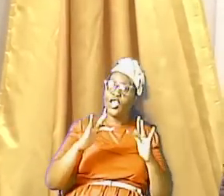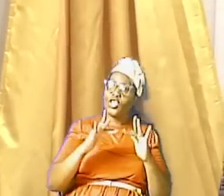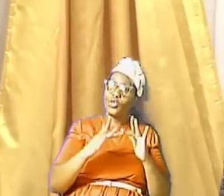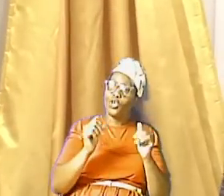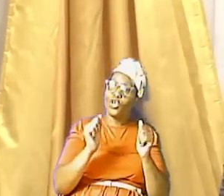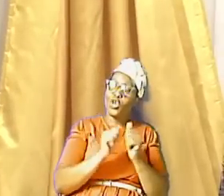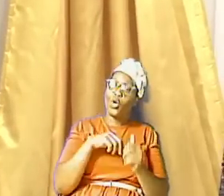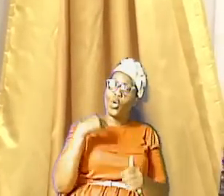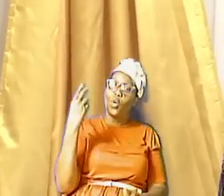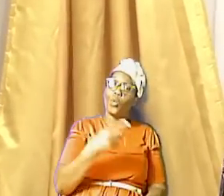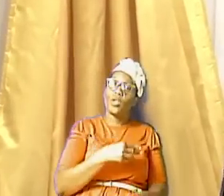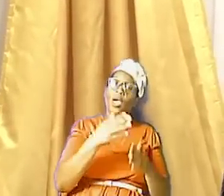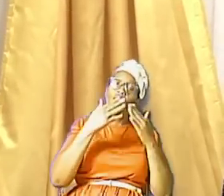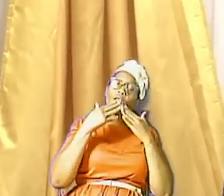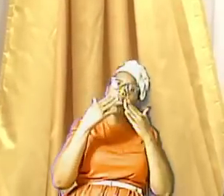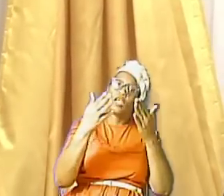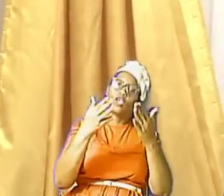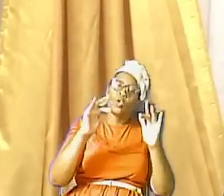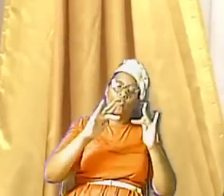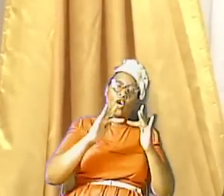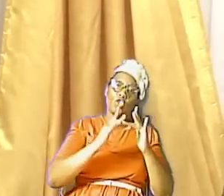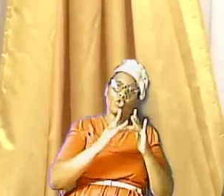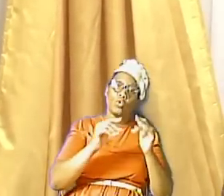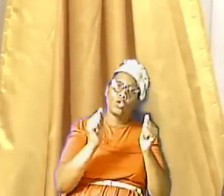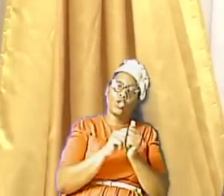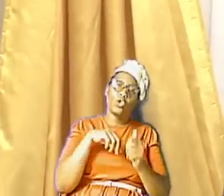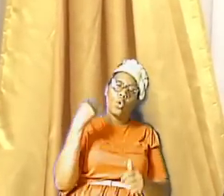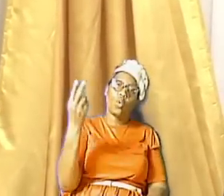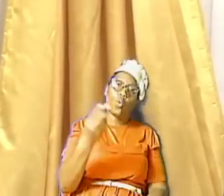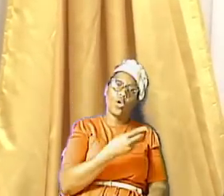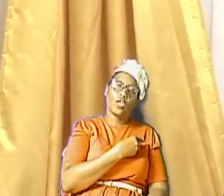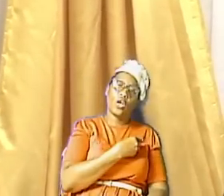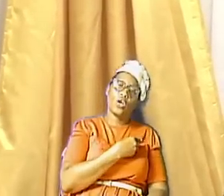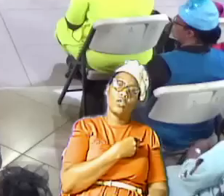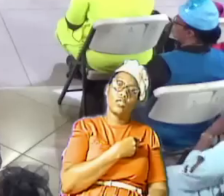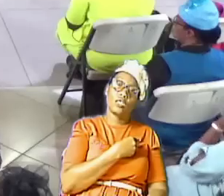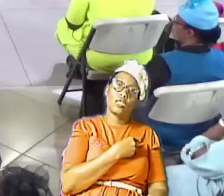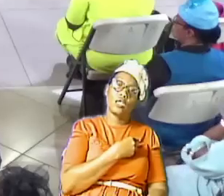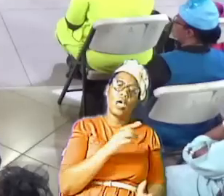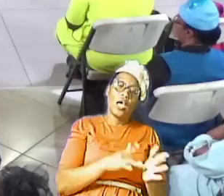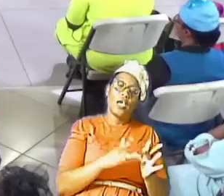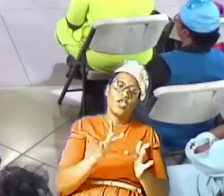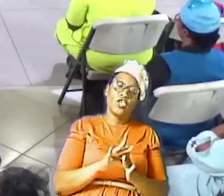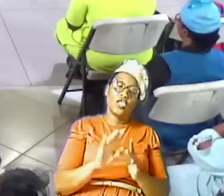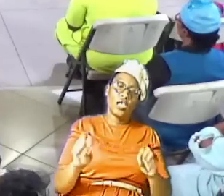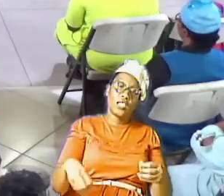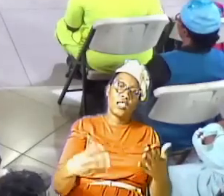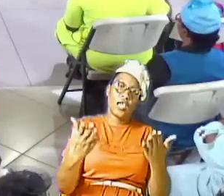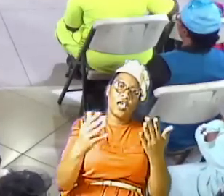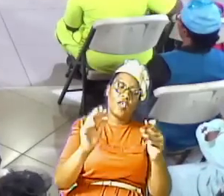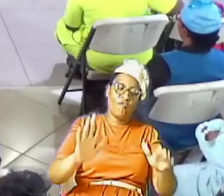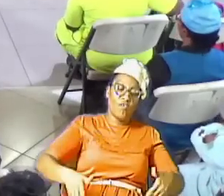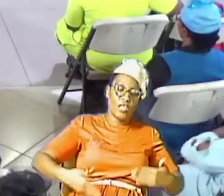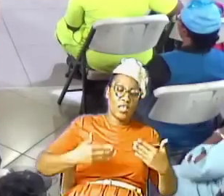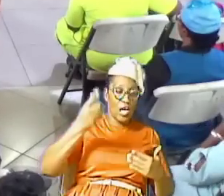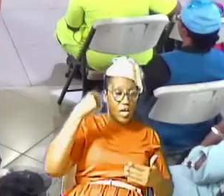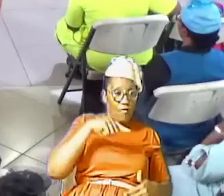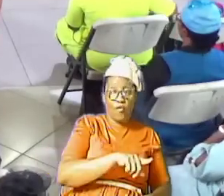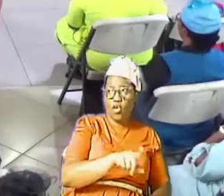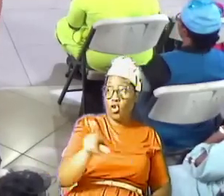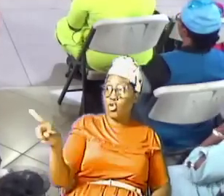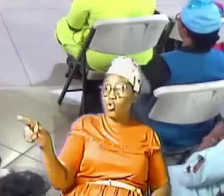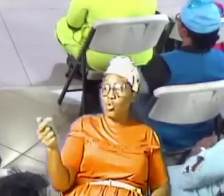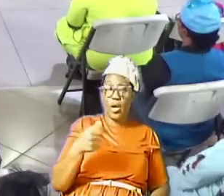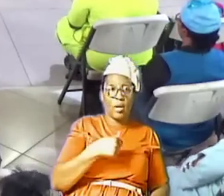Sister Bailey is coming with the announcement, the song says, "He gave his life for you and for me. Jesus, the